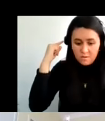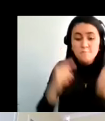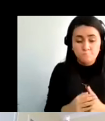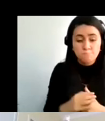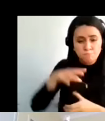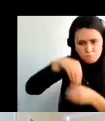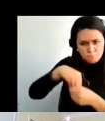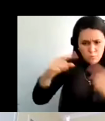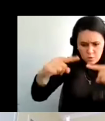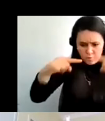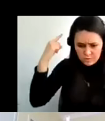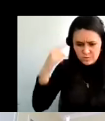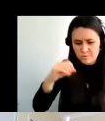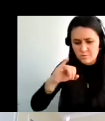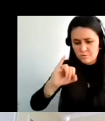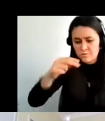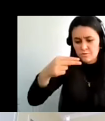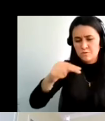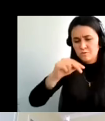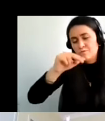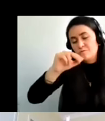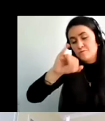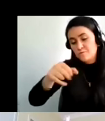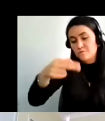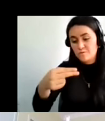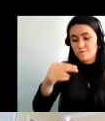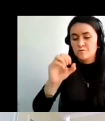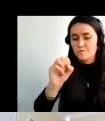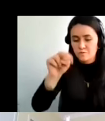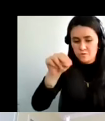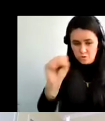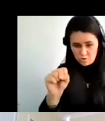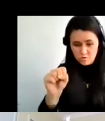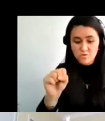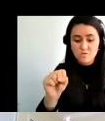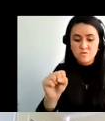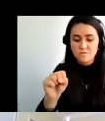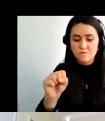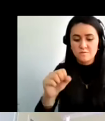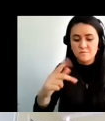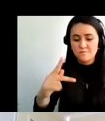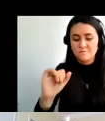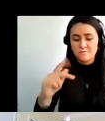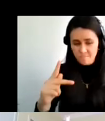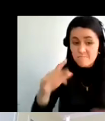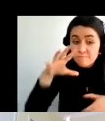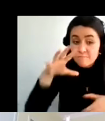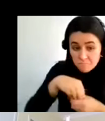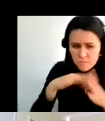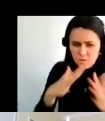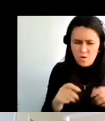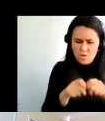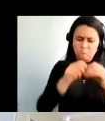3,274 different articles. We did an analysis of the article abstracts, reviewing a